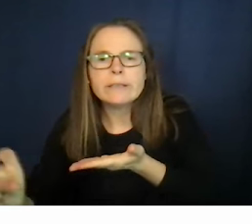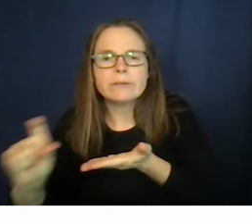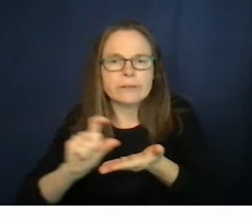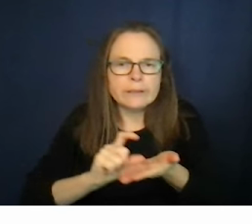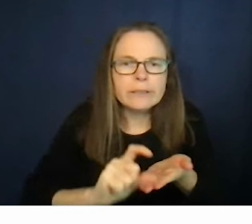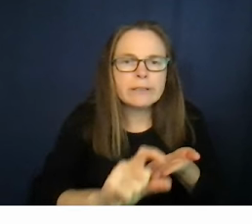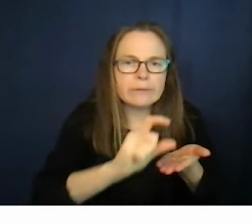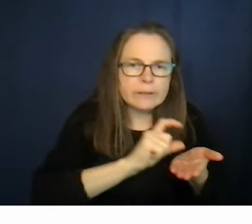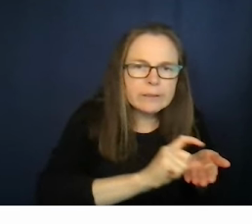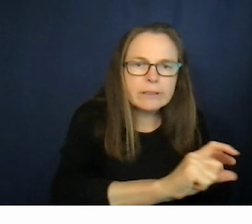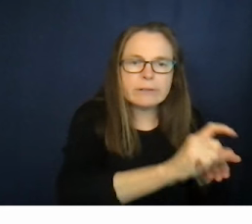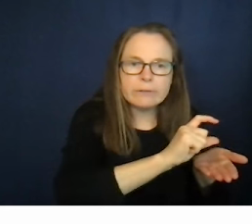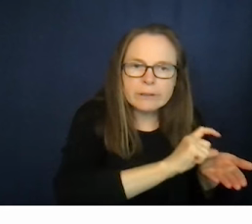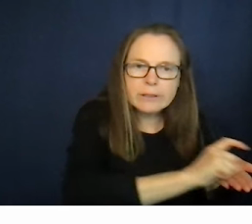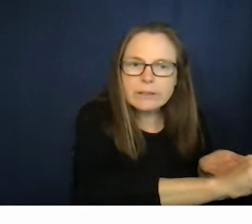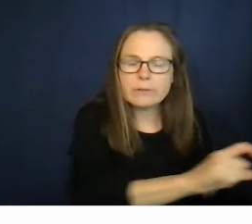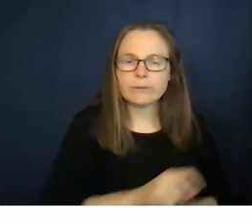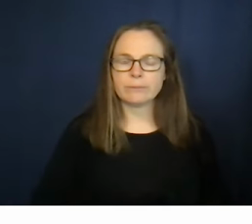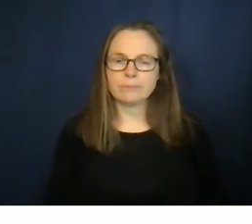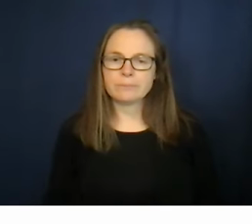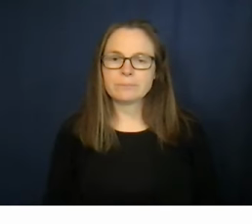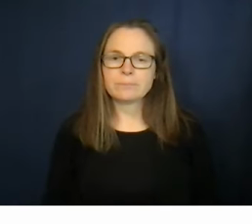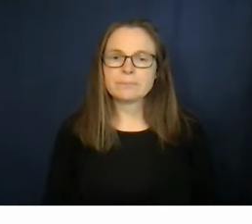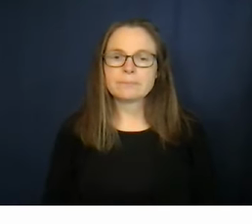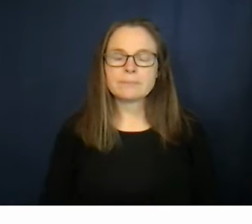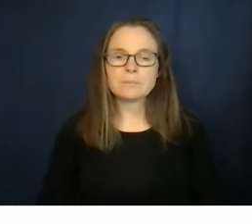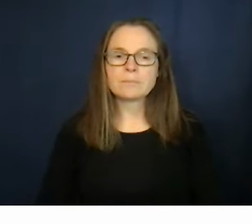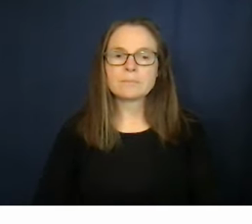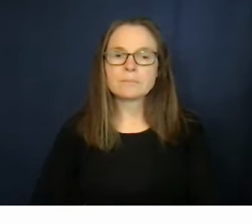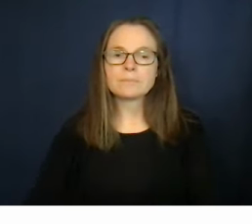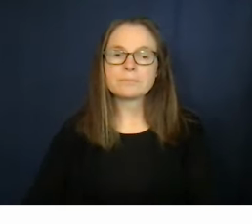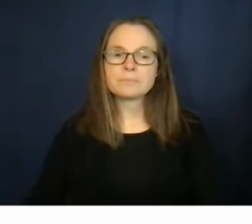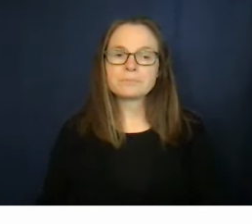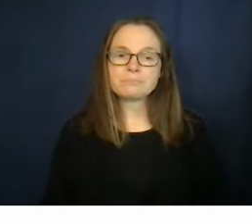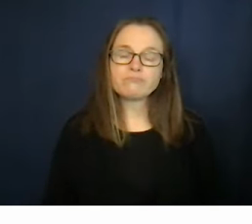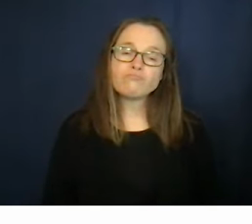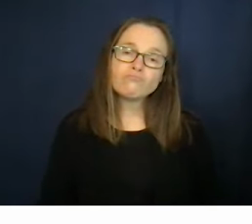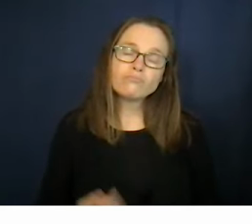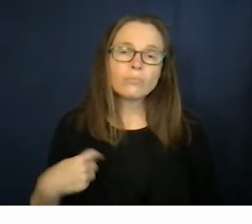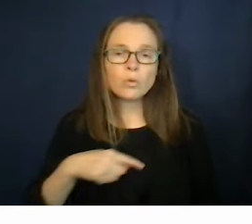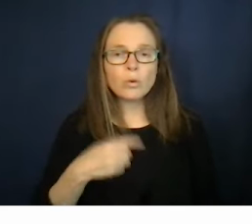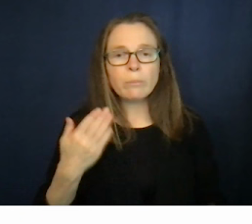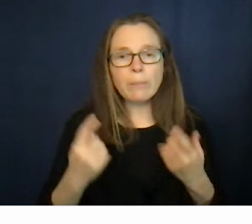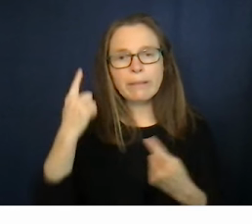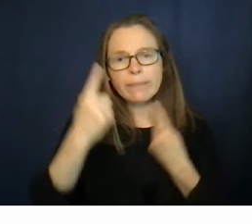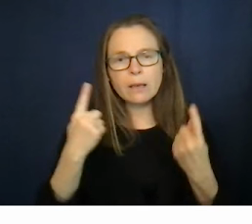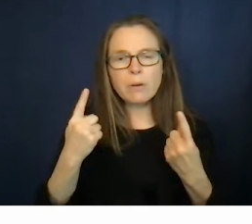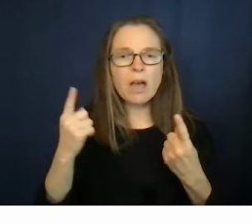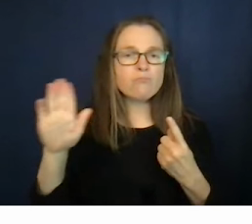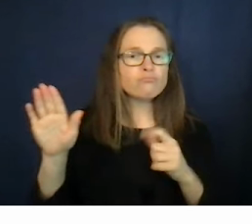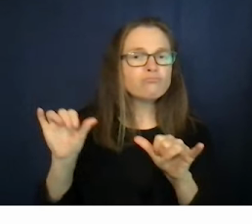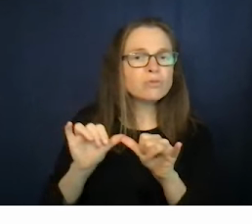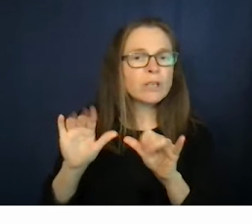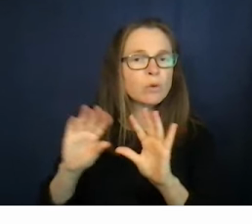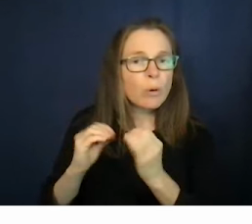which service and to which agencies. Considerations may include organization